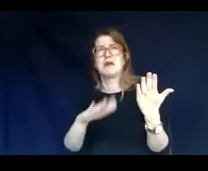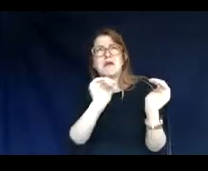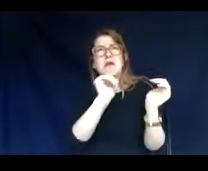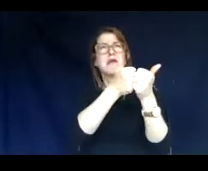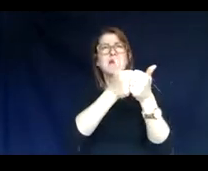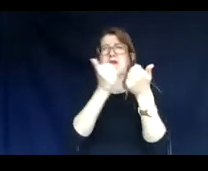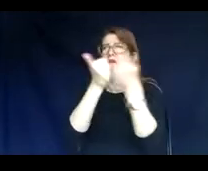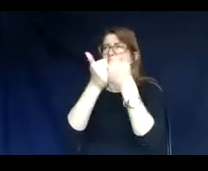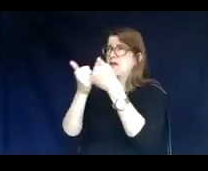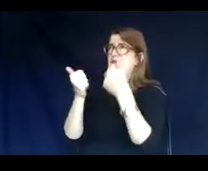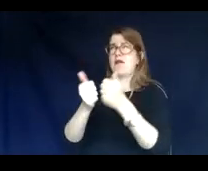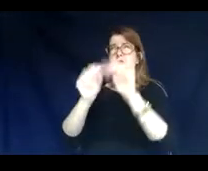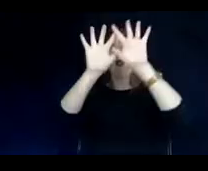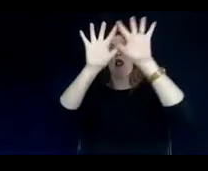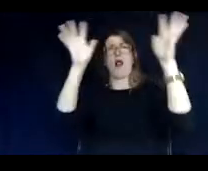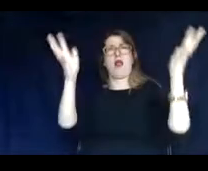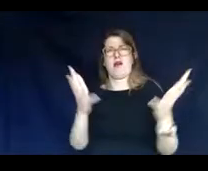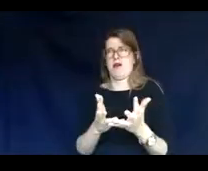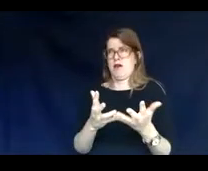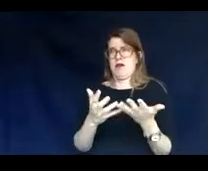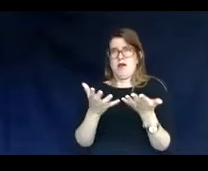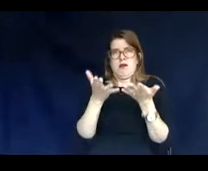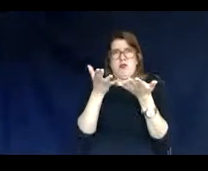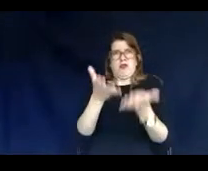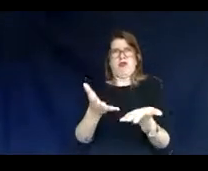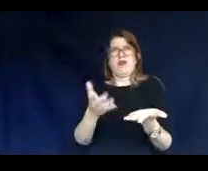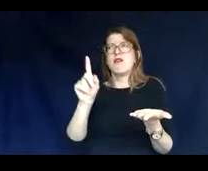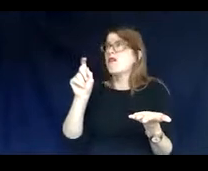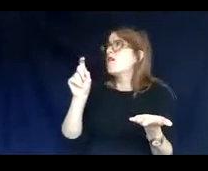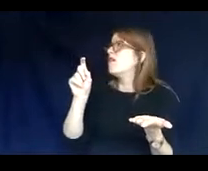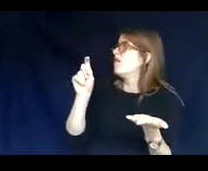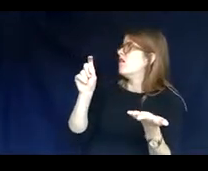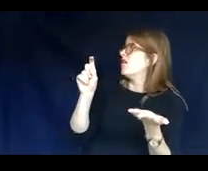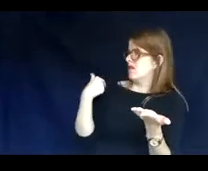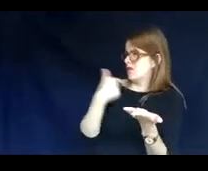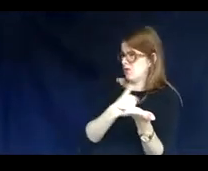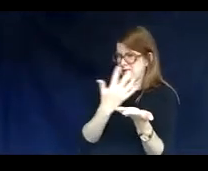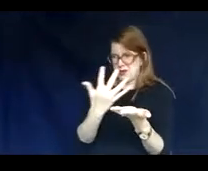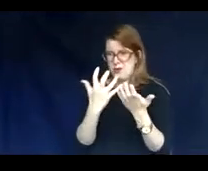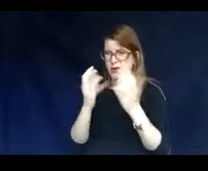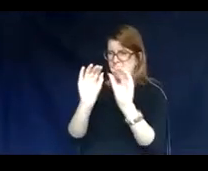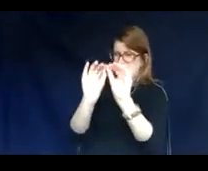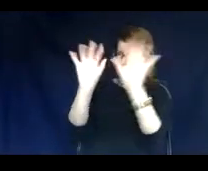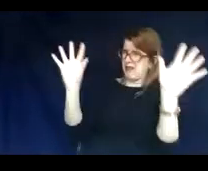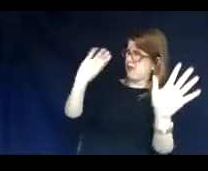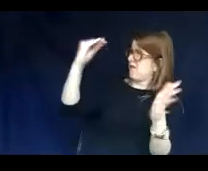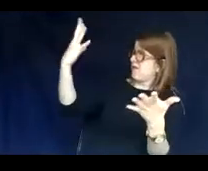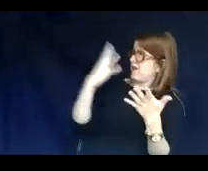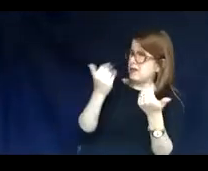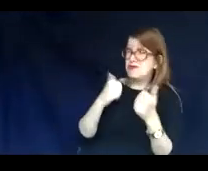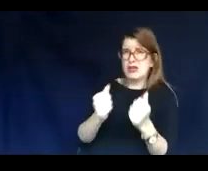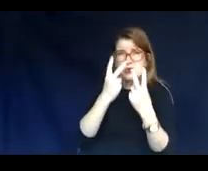in this whole world, what is fair? We walk the line, try to see,